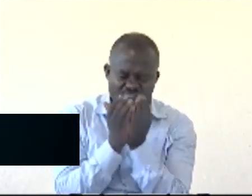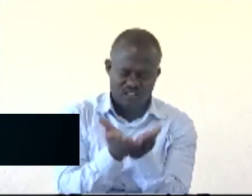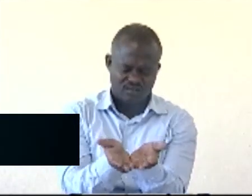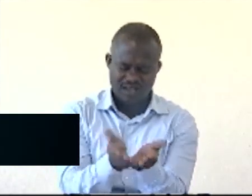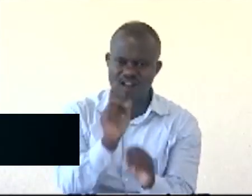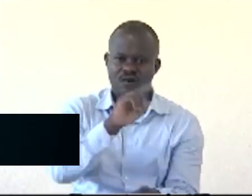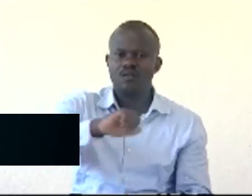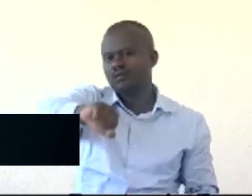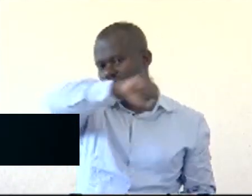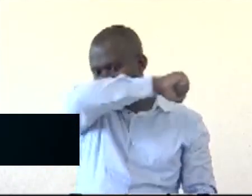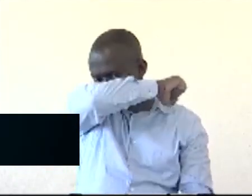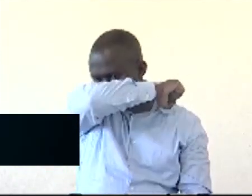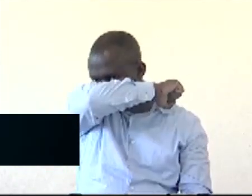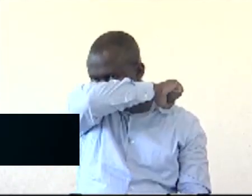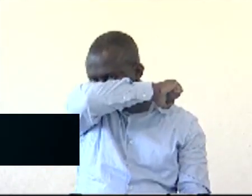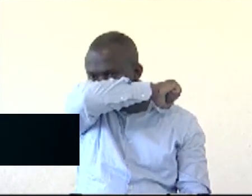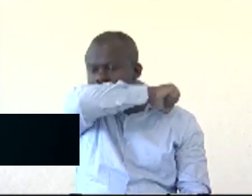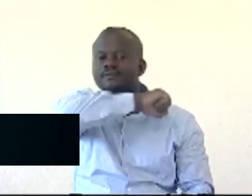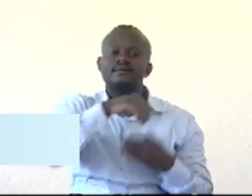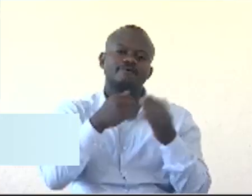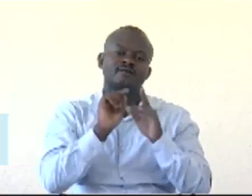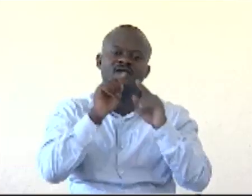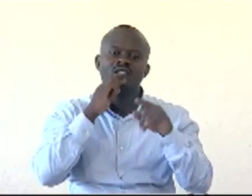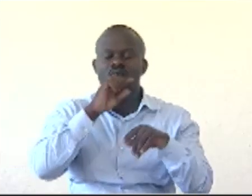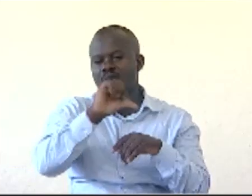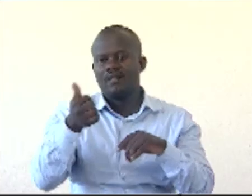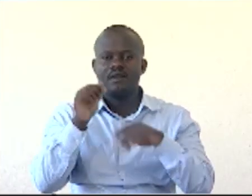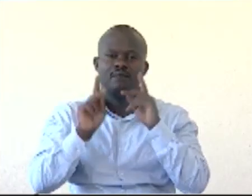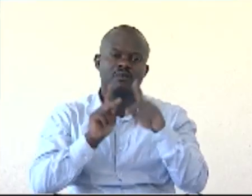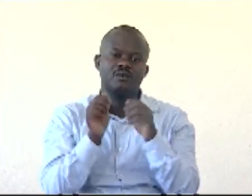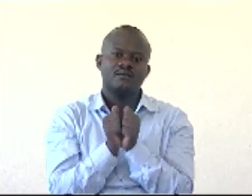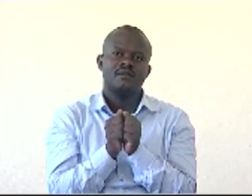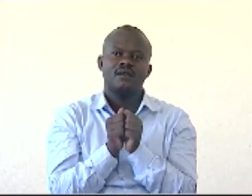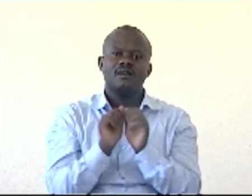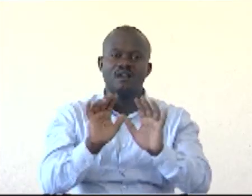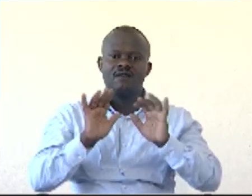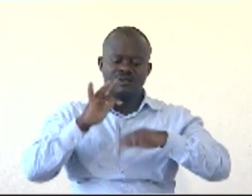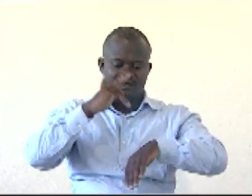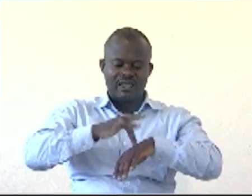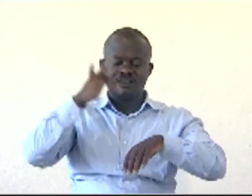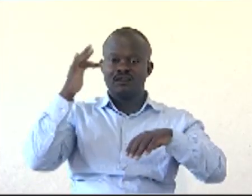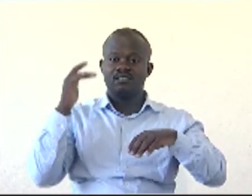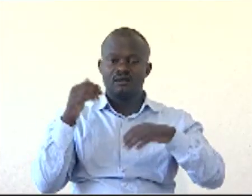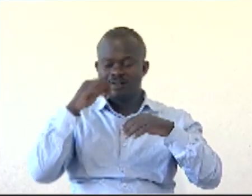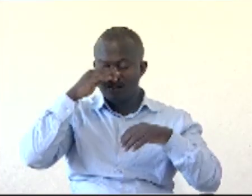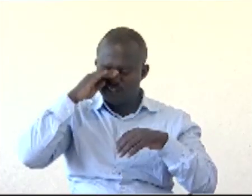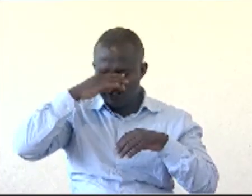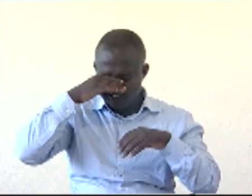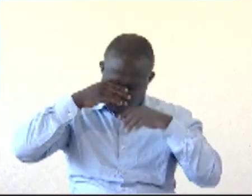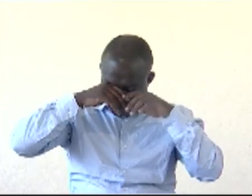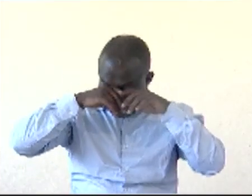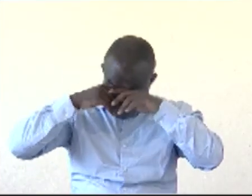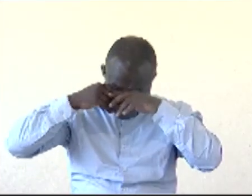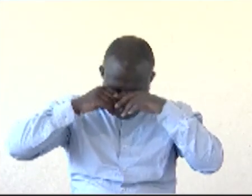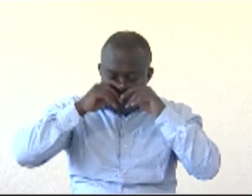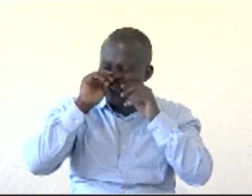mucus spreading and going to other people. Avoid touching your eyes, your